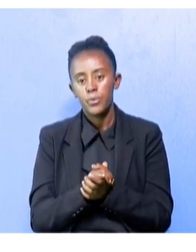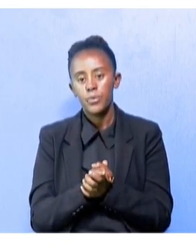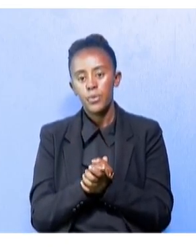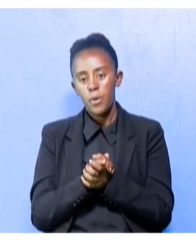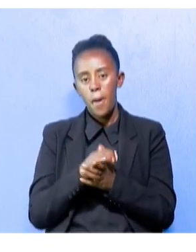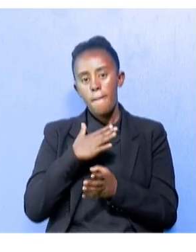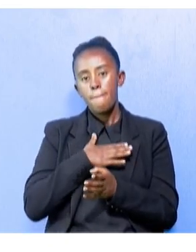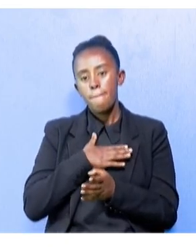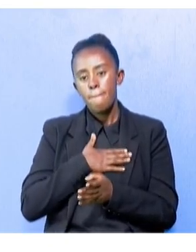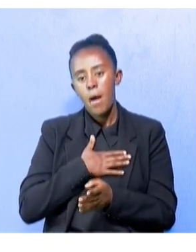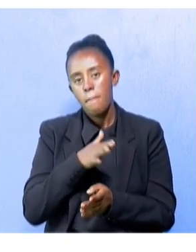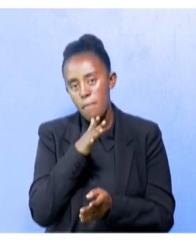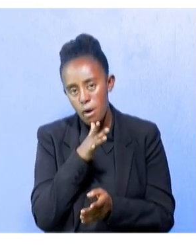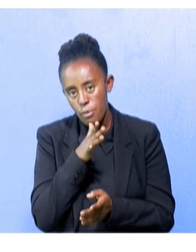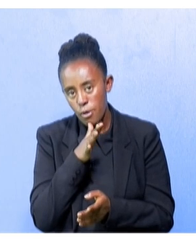my mother